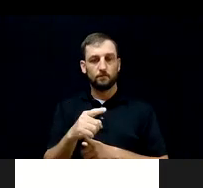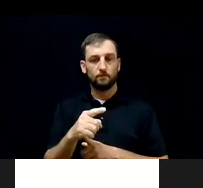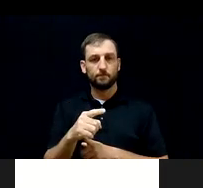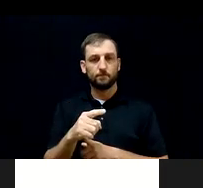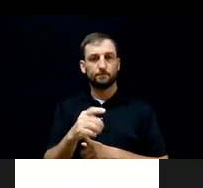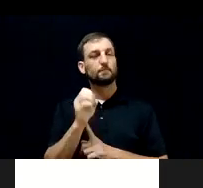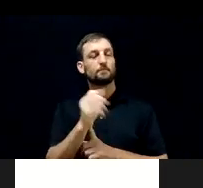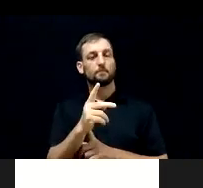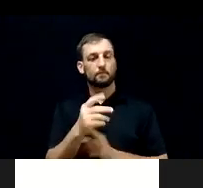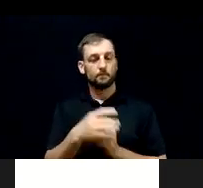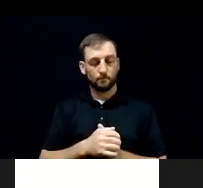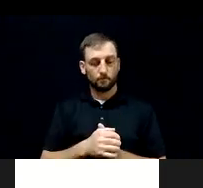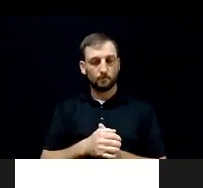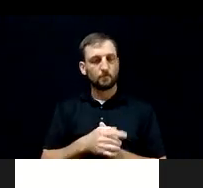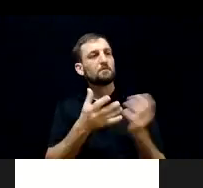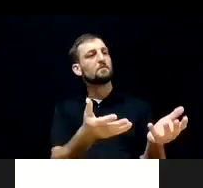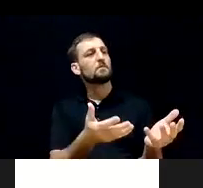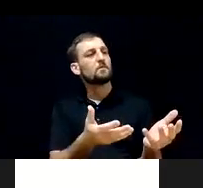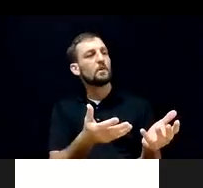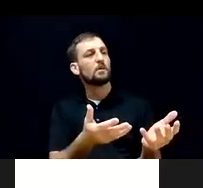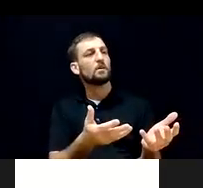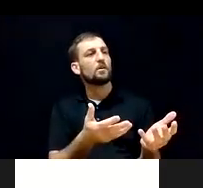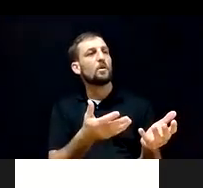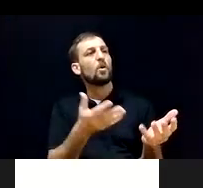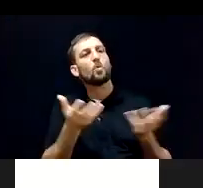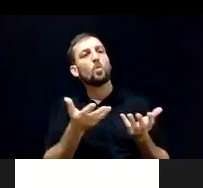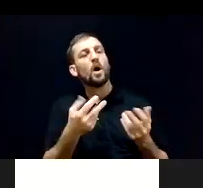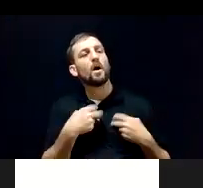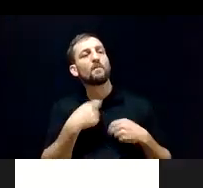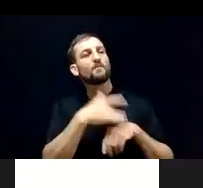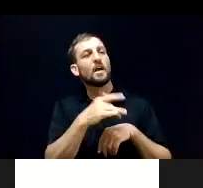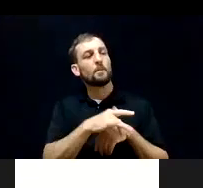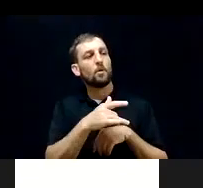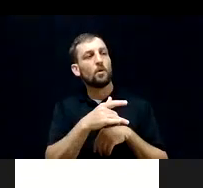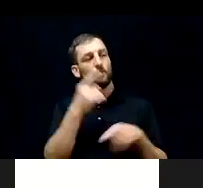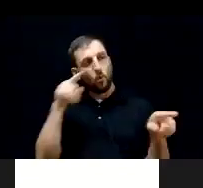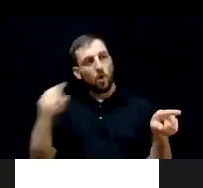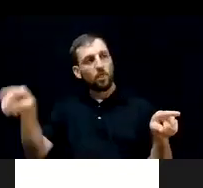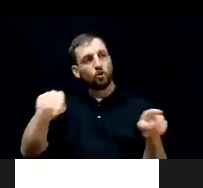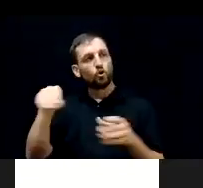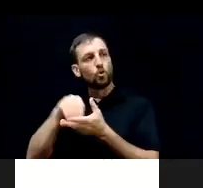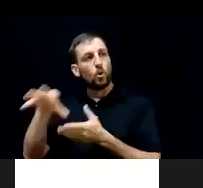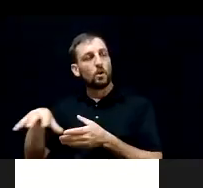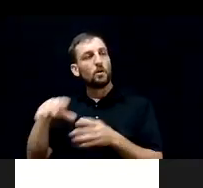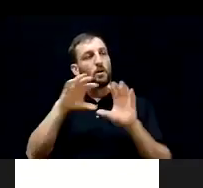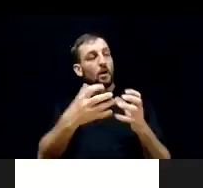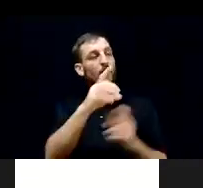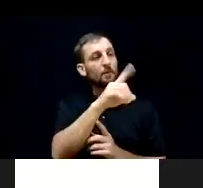Okay, so what is available to students through disability services at your